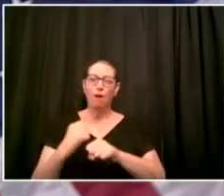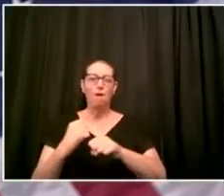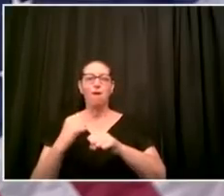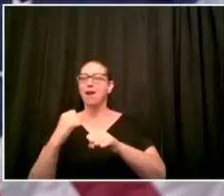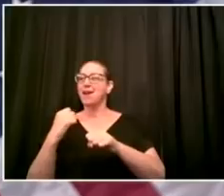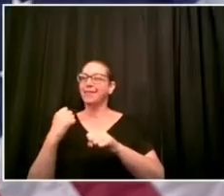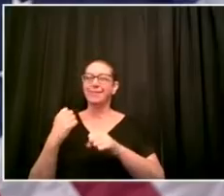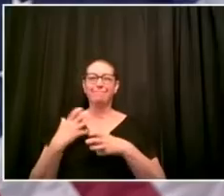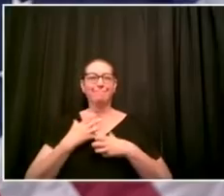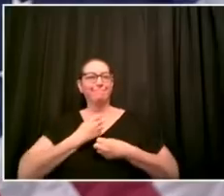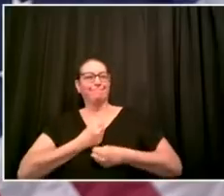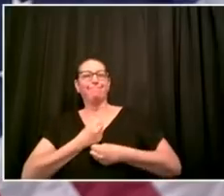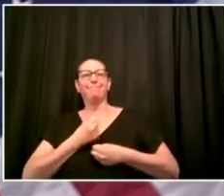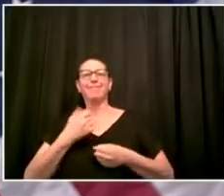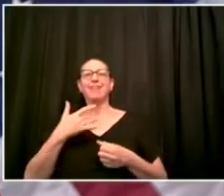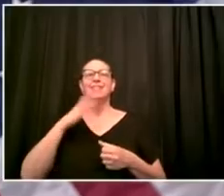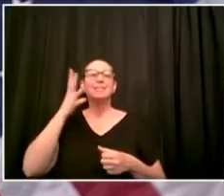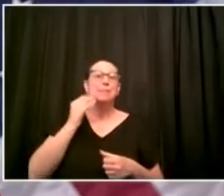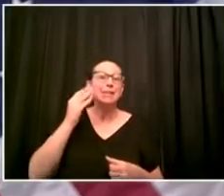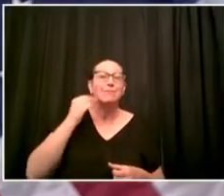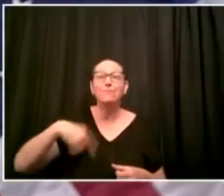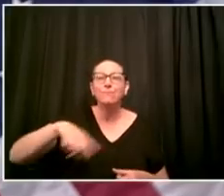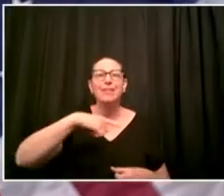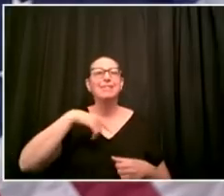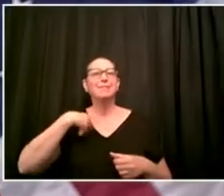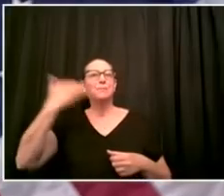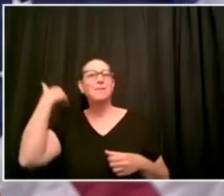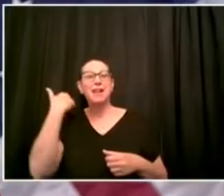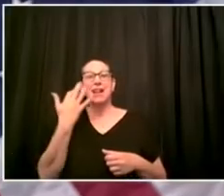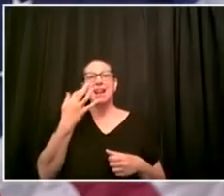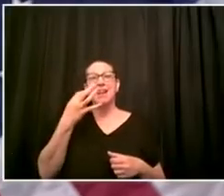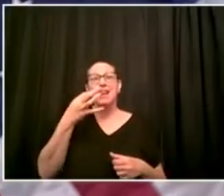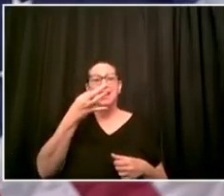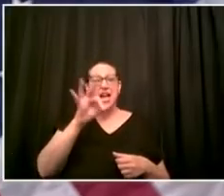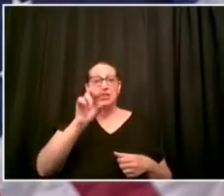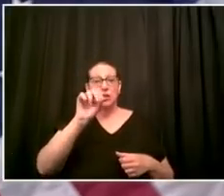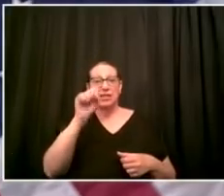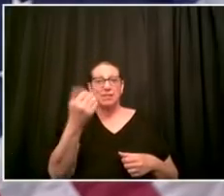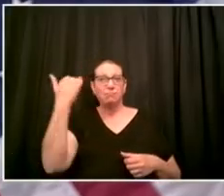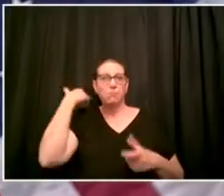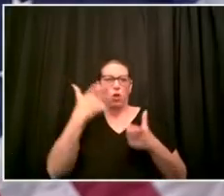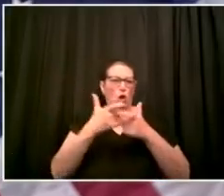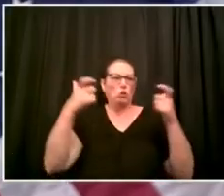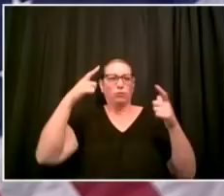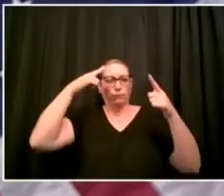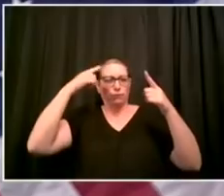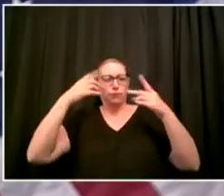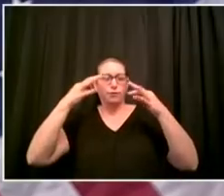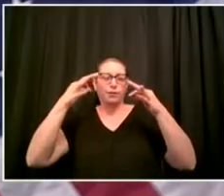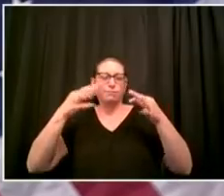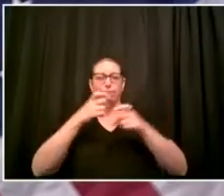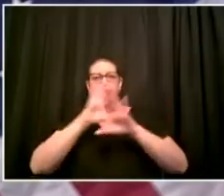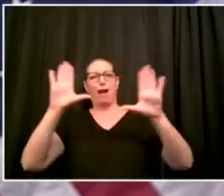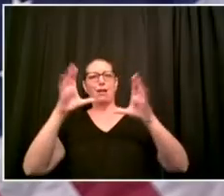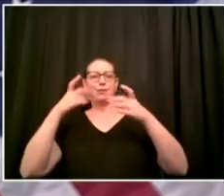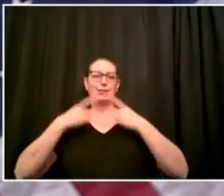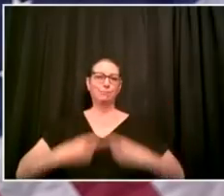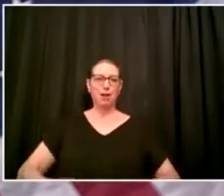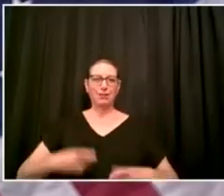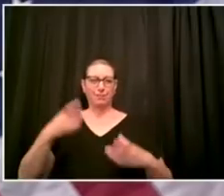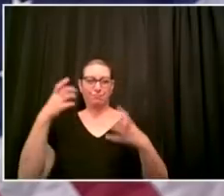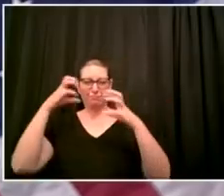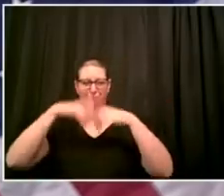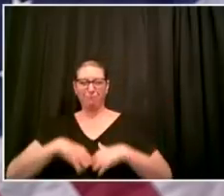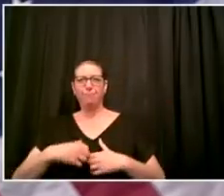and you remember how devastating that was, after Hurricane Sandy, literally every single time there were all sorts